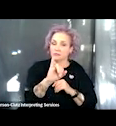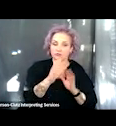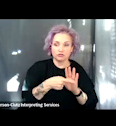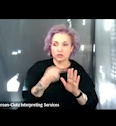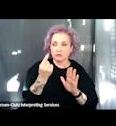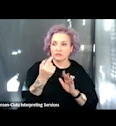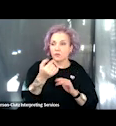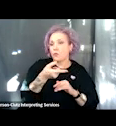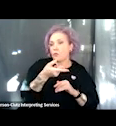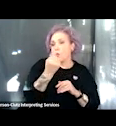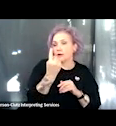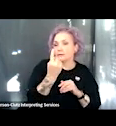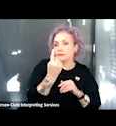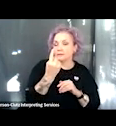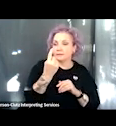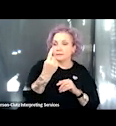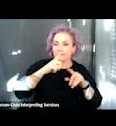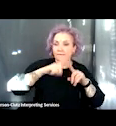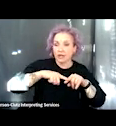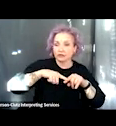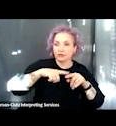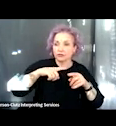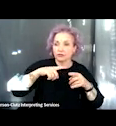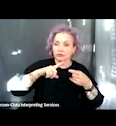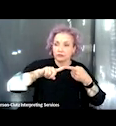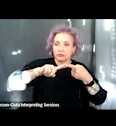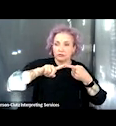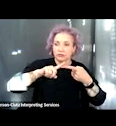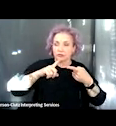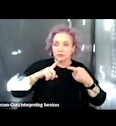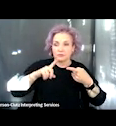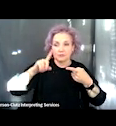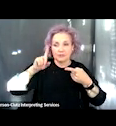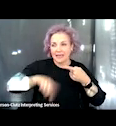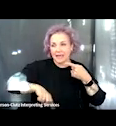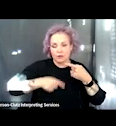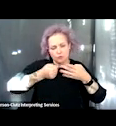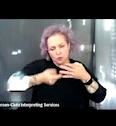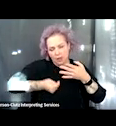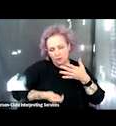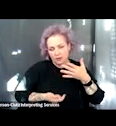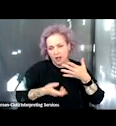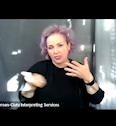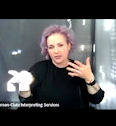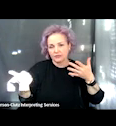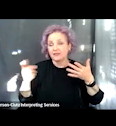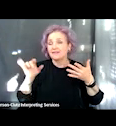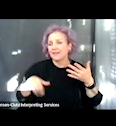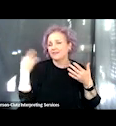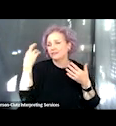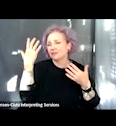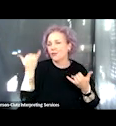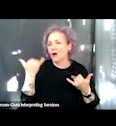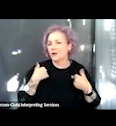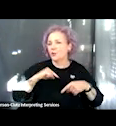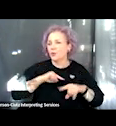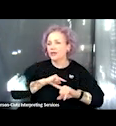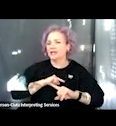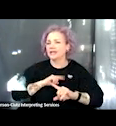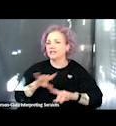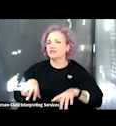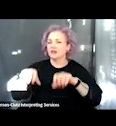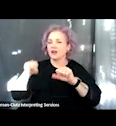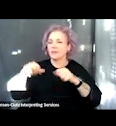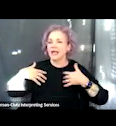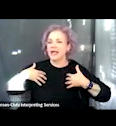and their neurodevelopment and their behavior. And this is what I'm going to talk to you now. In my